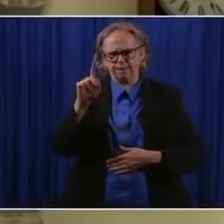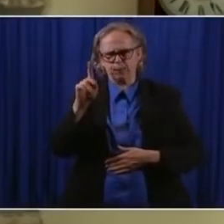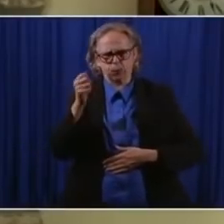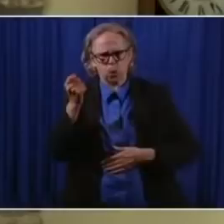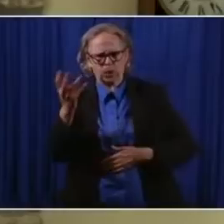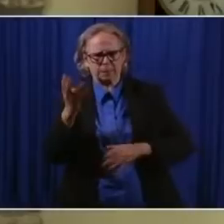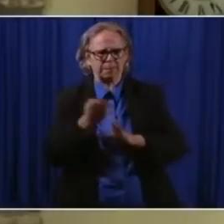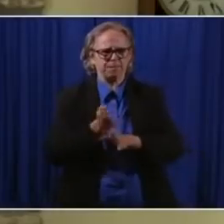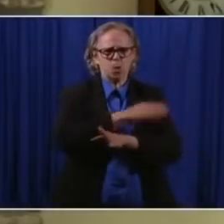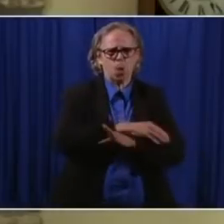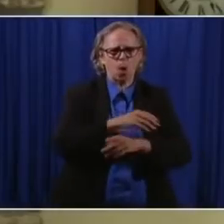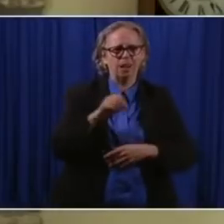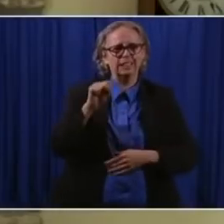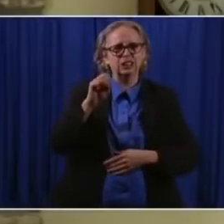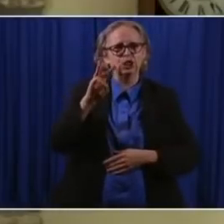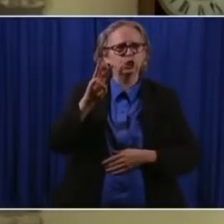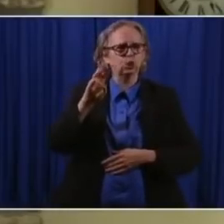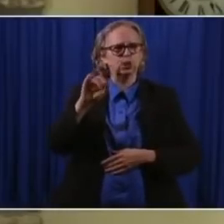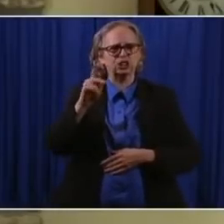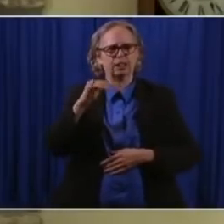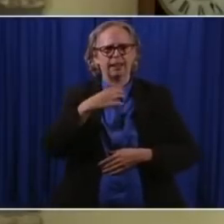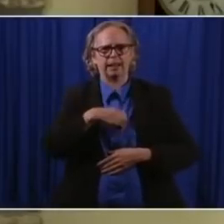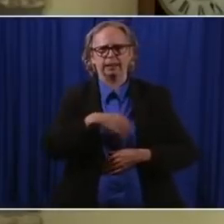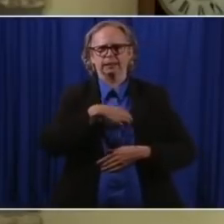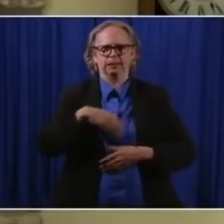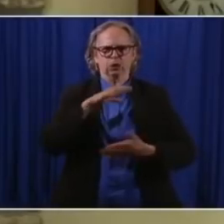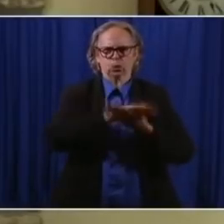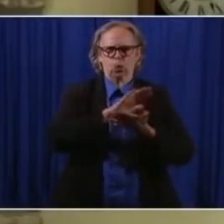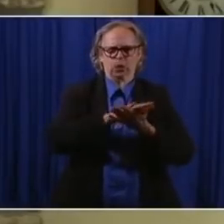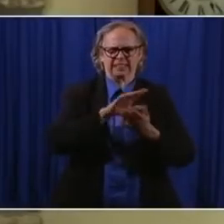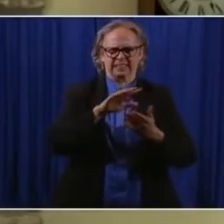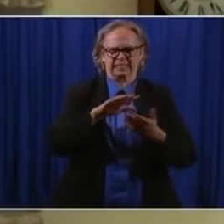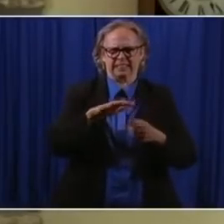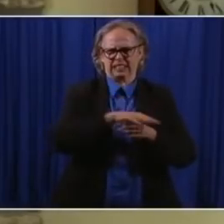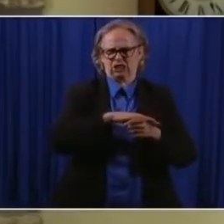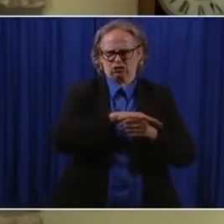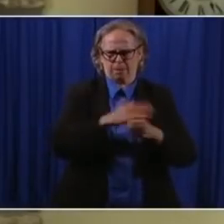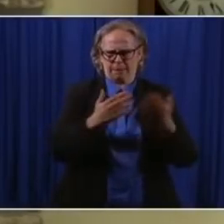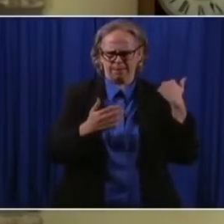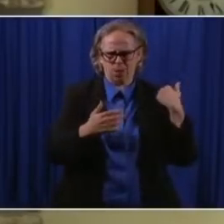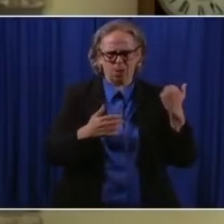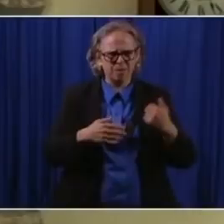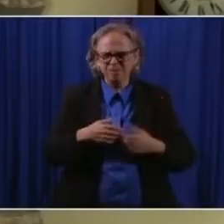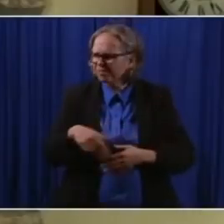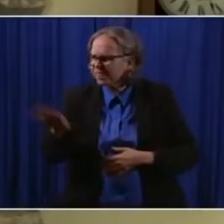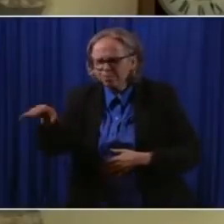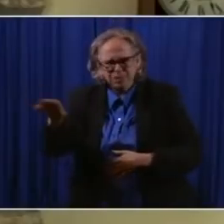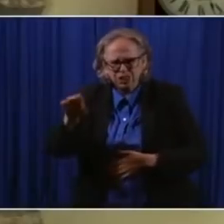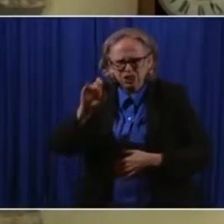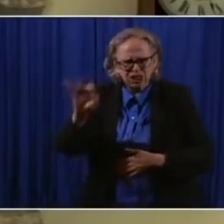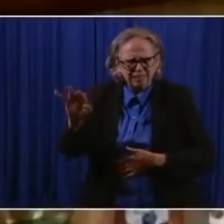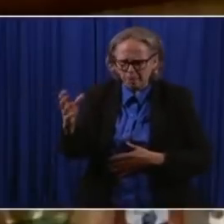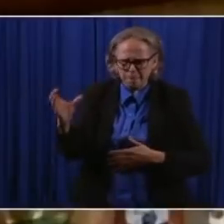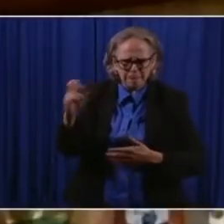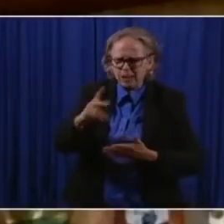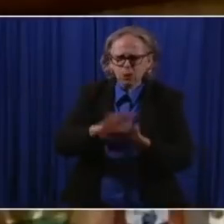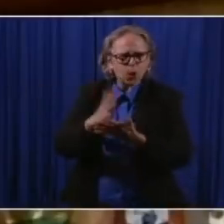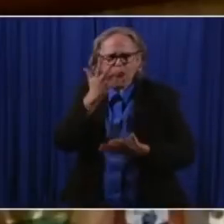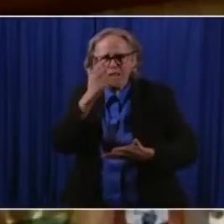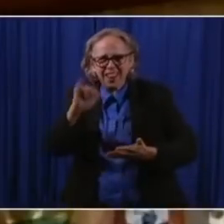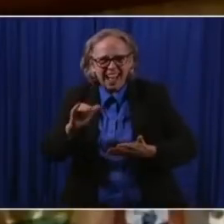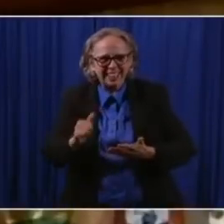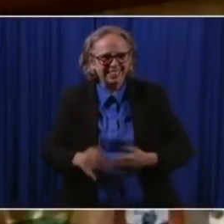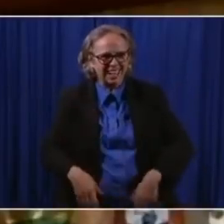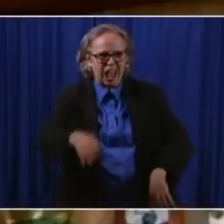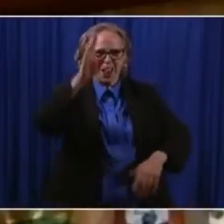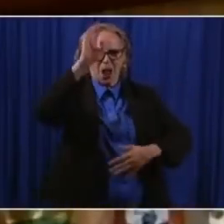Jeff, what's return to school going to look like for you all? Hello, Governor, and thanks for letting me come